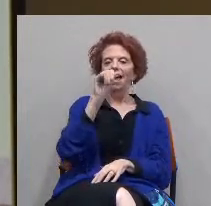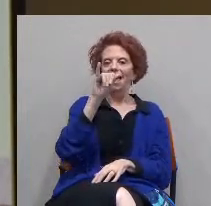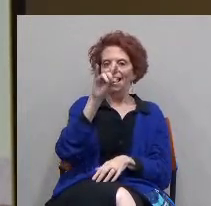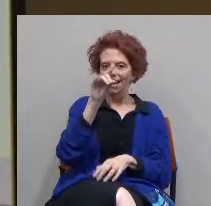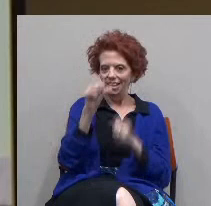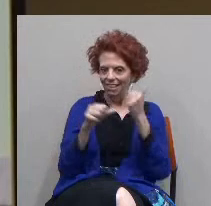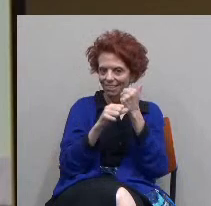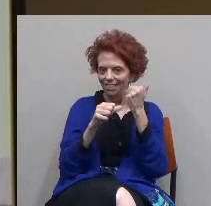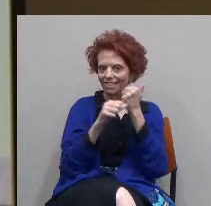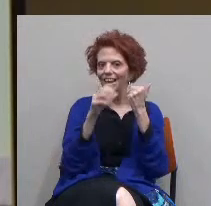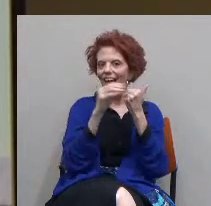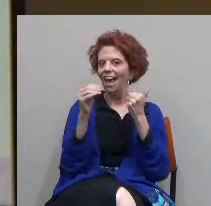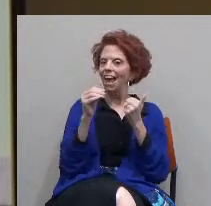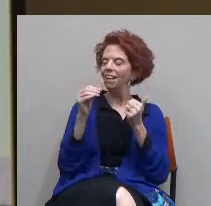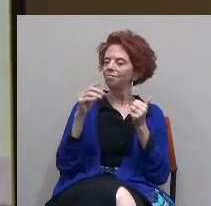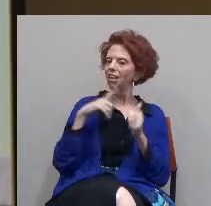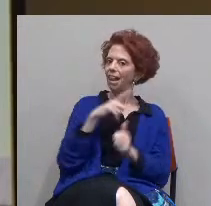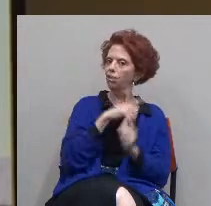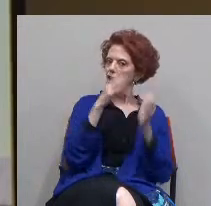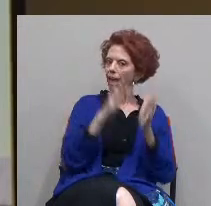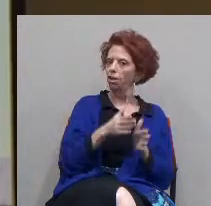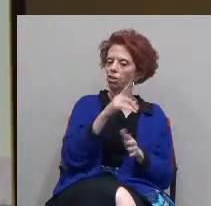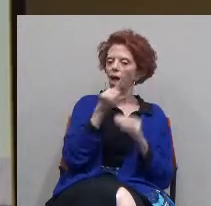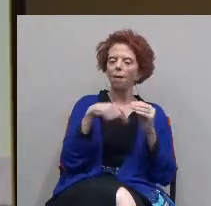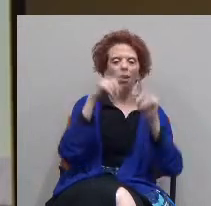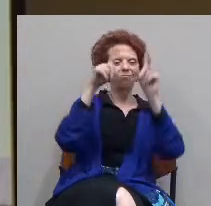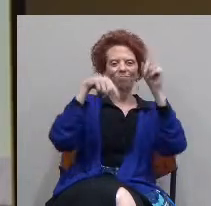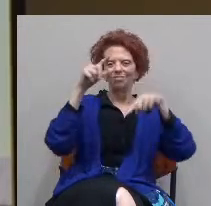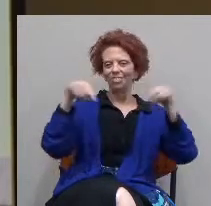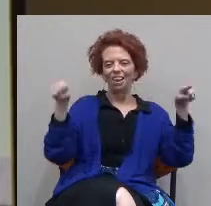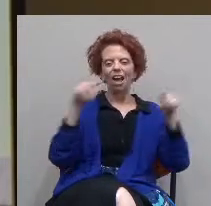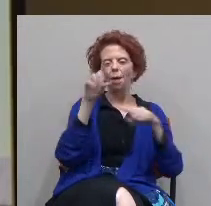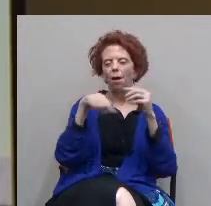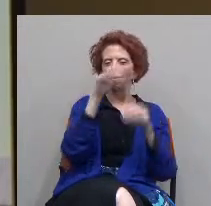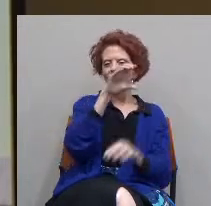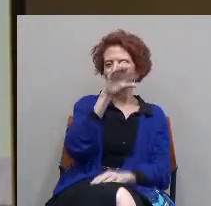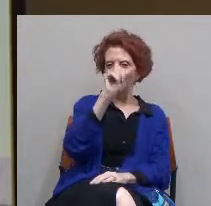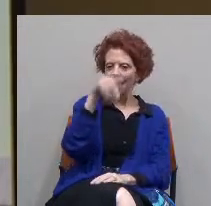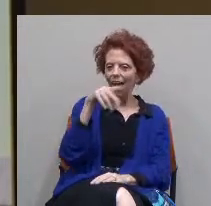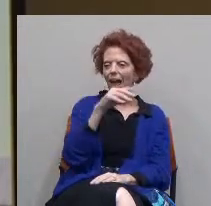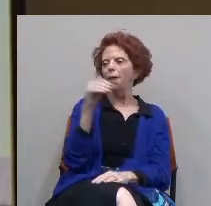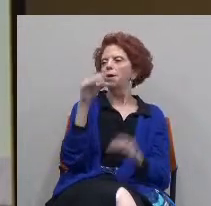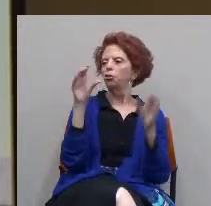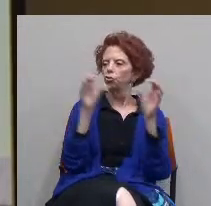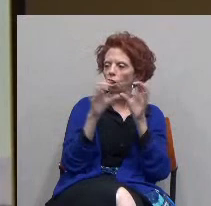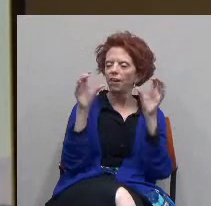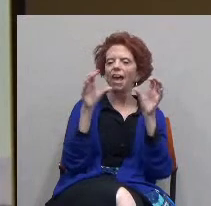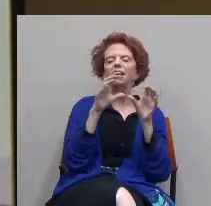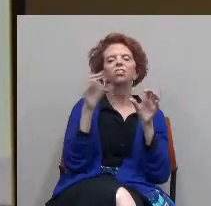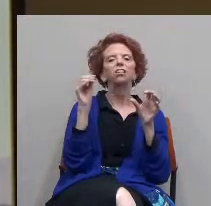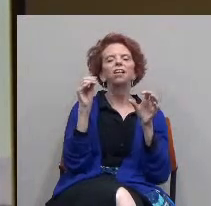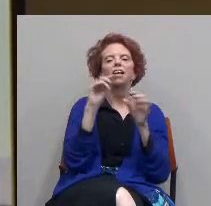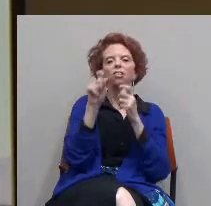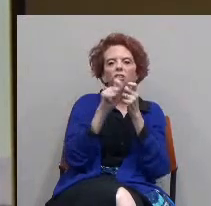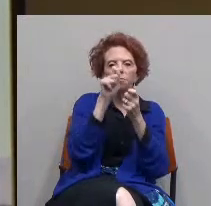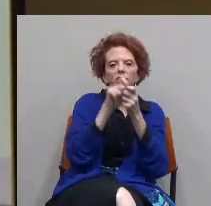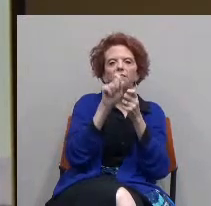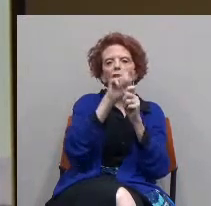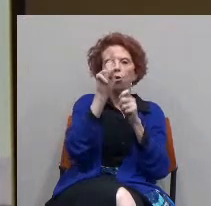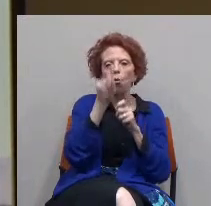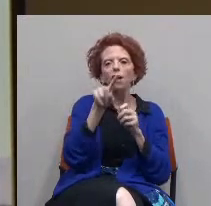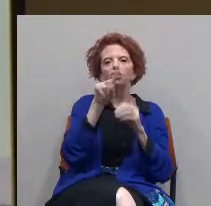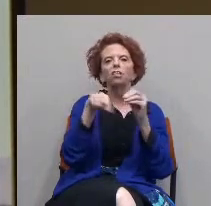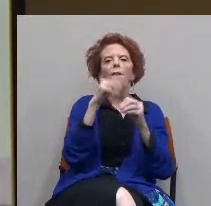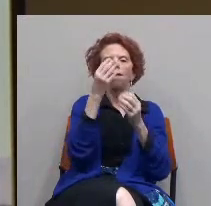aides and also legislators themselves around a range of topics, from CCAP to certification to specific questions